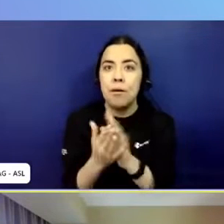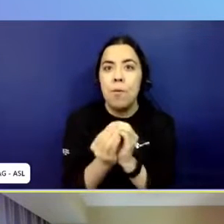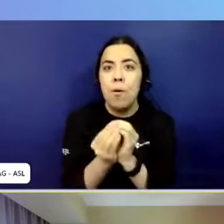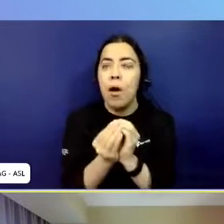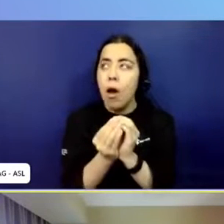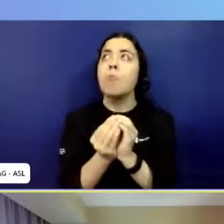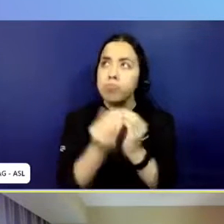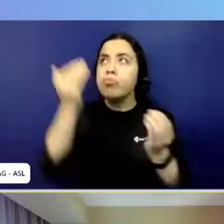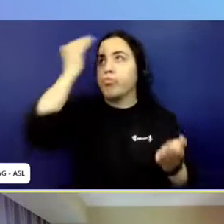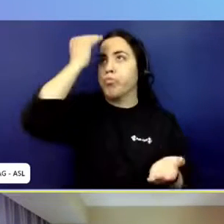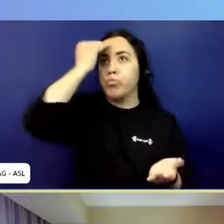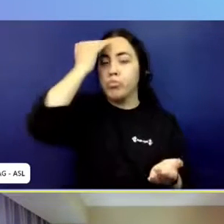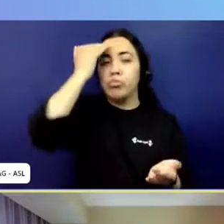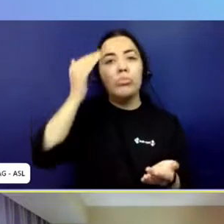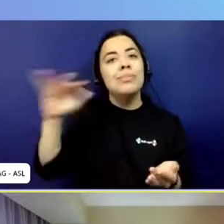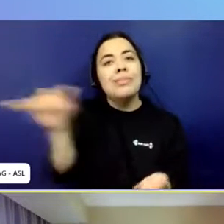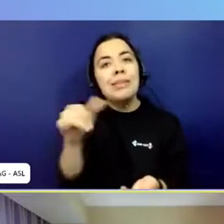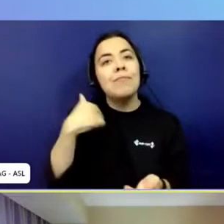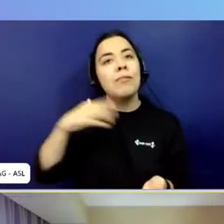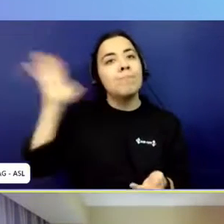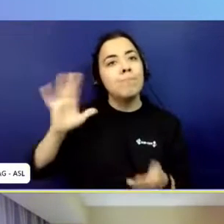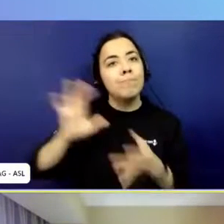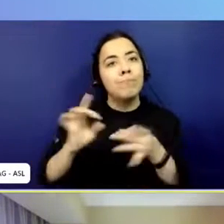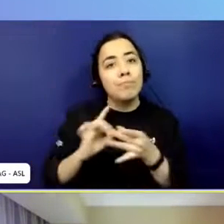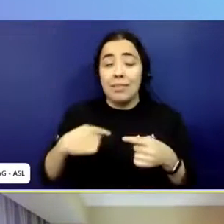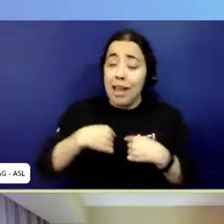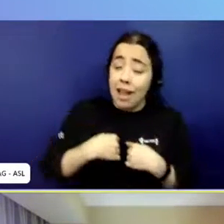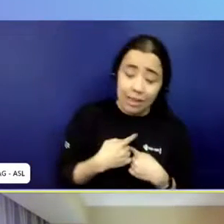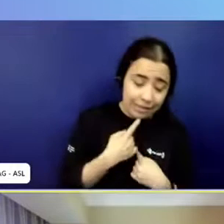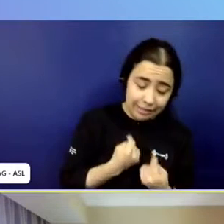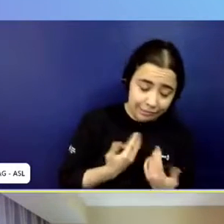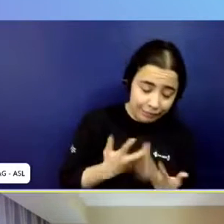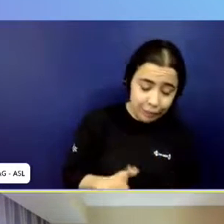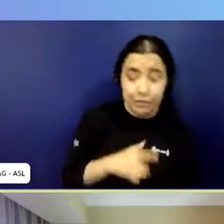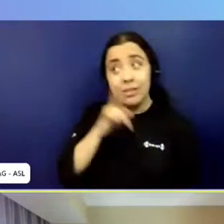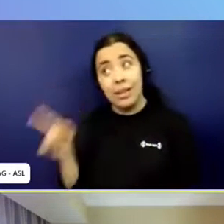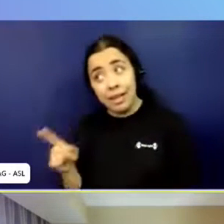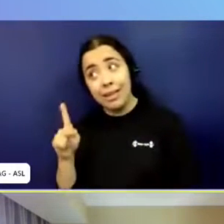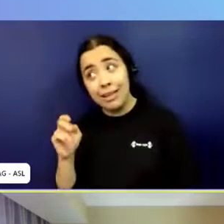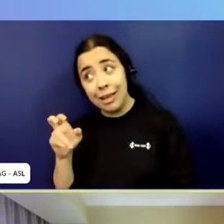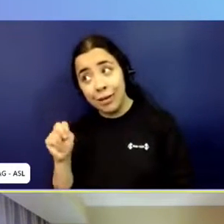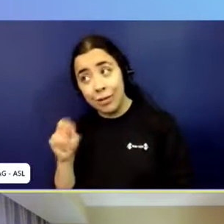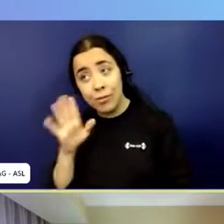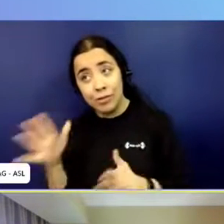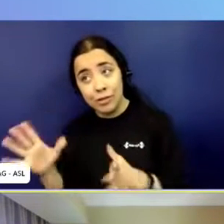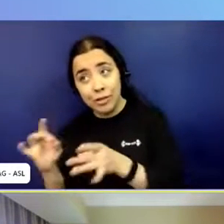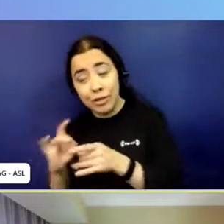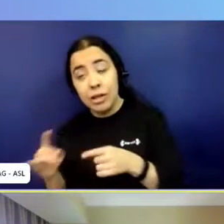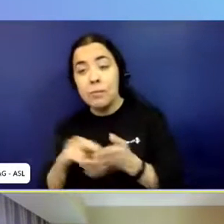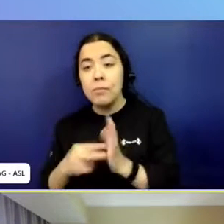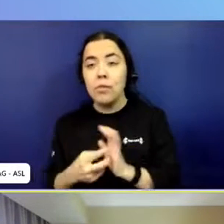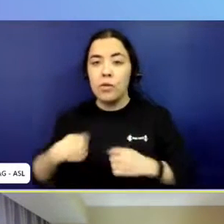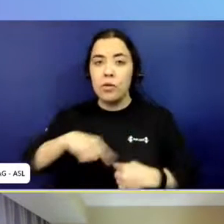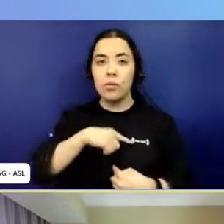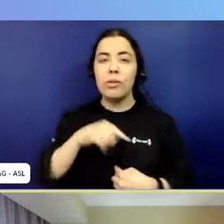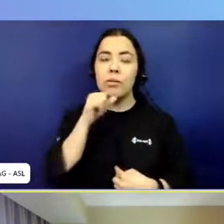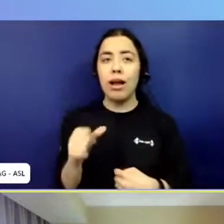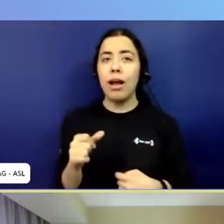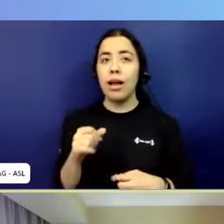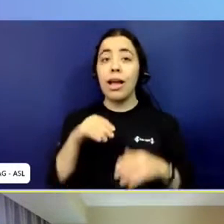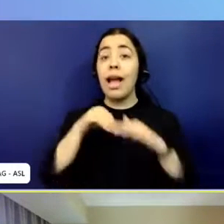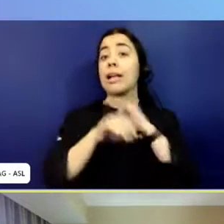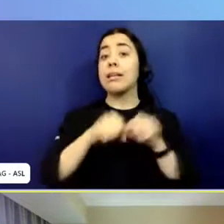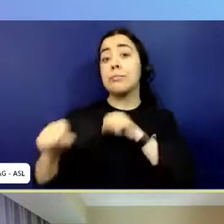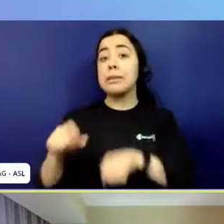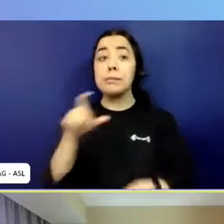finally, as I've said before, Karen will say it, it helps demonstrate that we're not the accessibility police. We